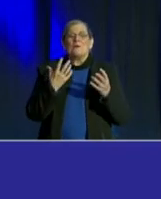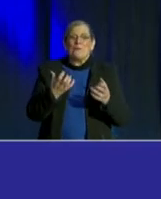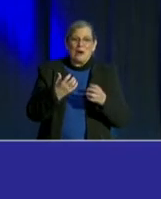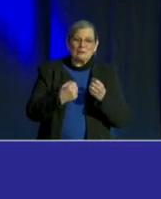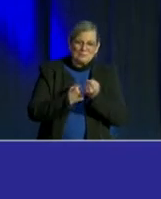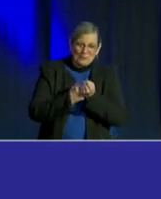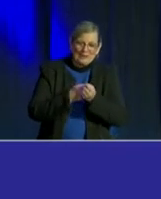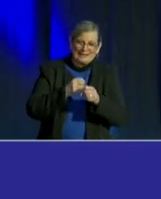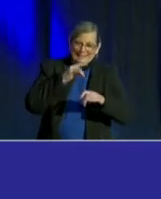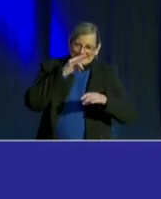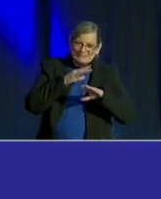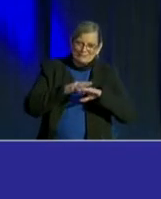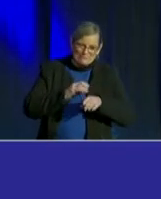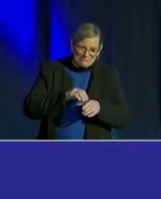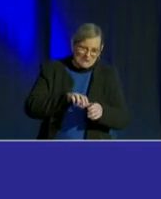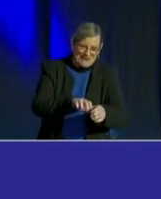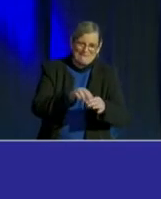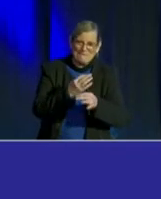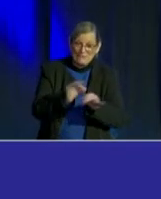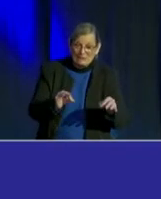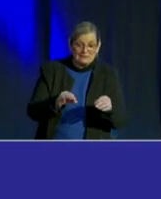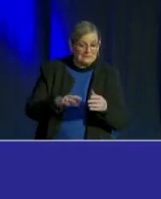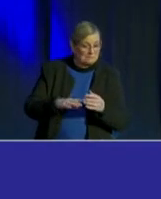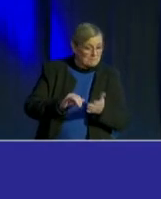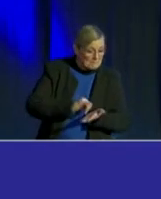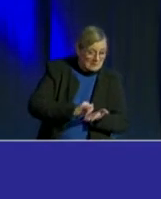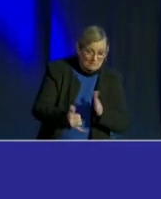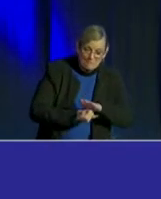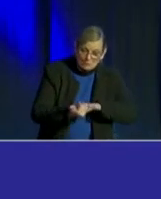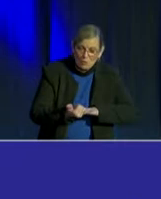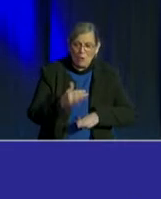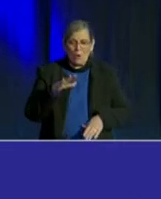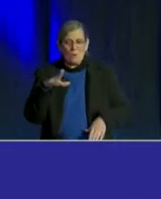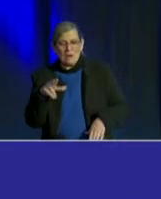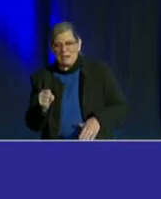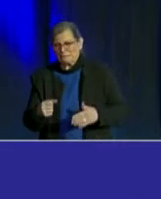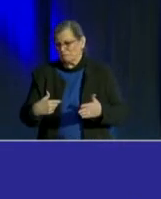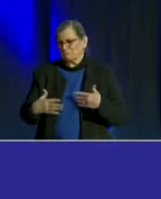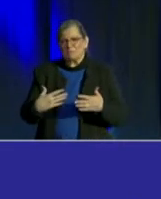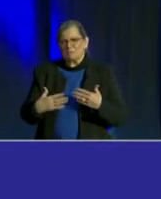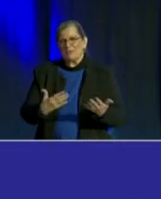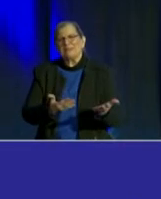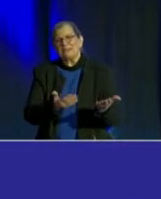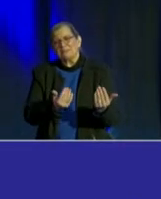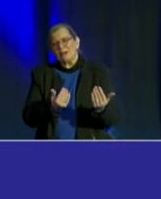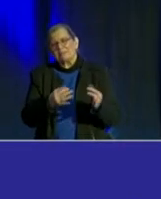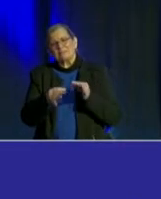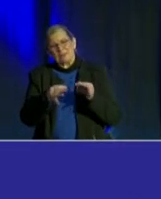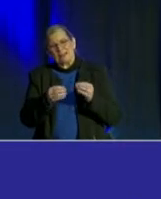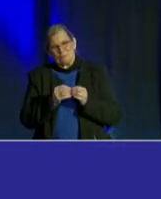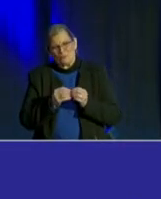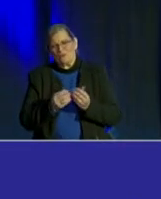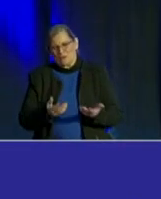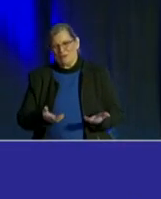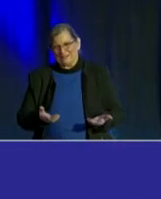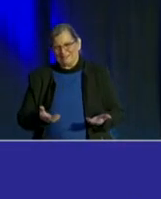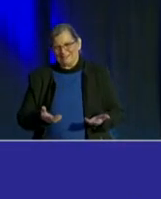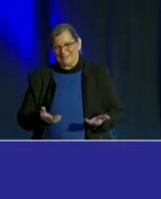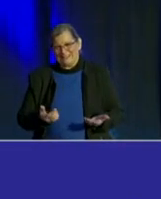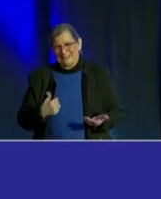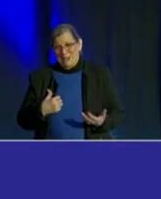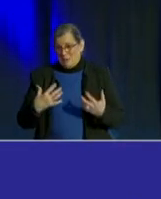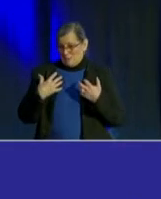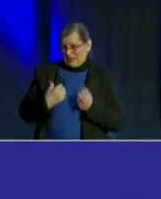can take Metro Rail and Metro Bus. Now come, walk a little further. So we have Health and Human